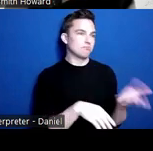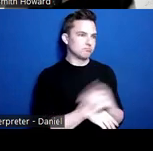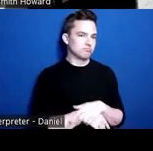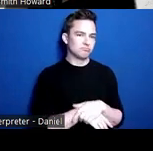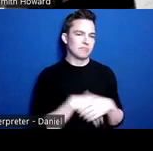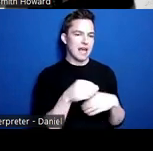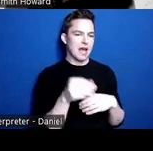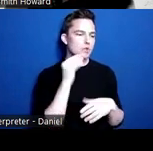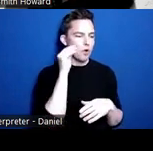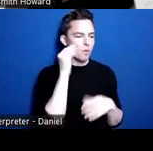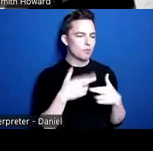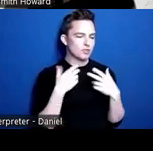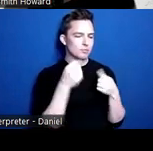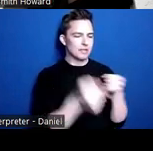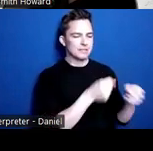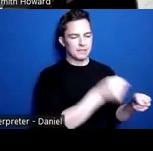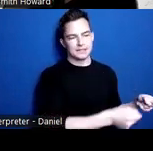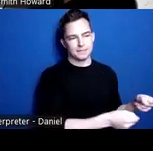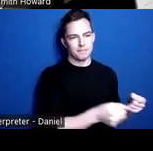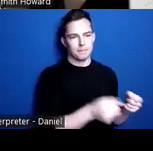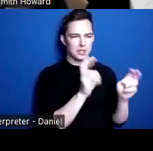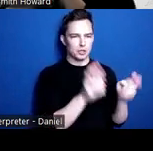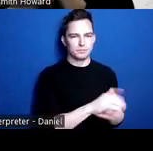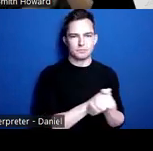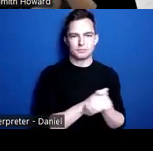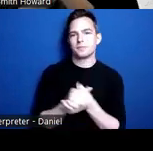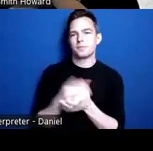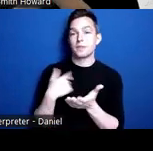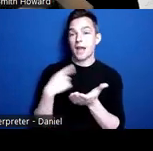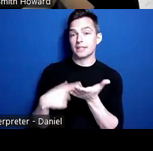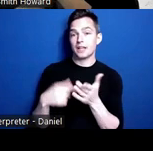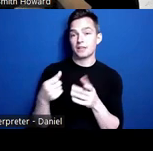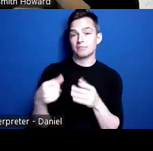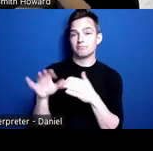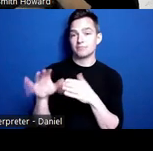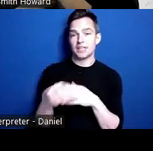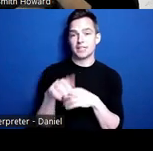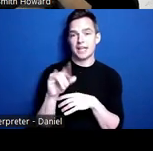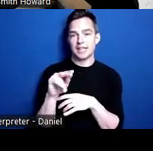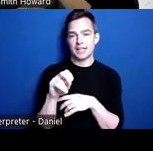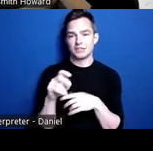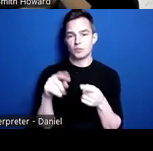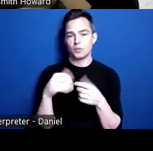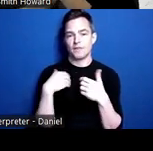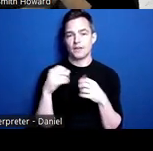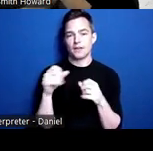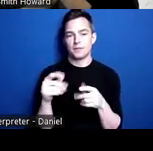out-of-home residential placement issue. I can talk about that when we get a chance. Yeah, plenty to say.